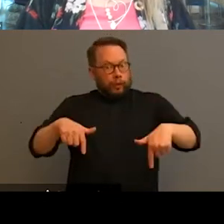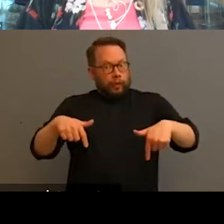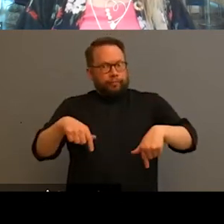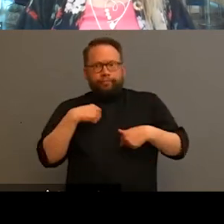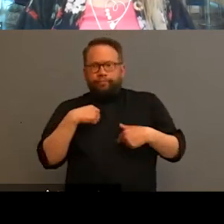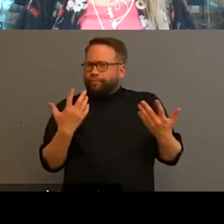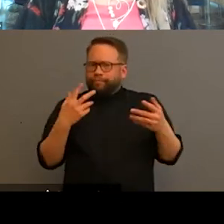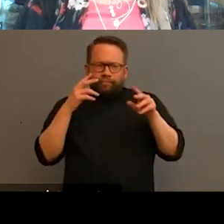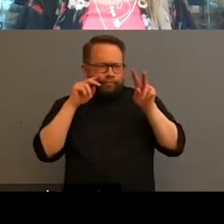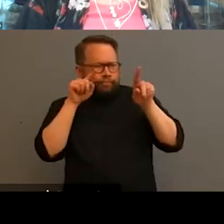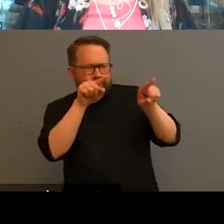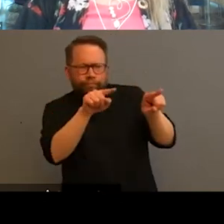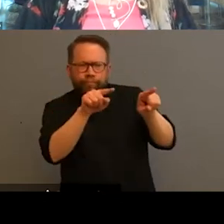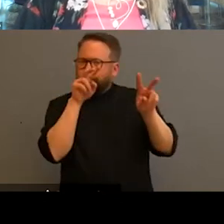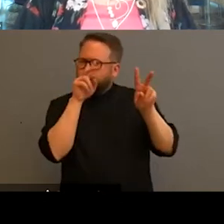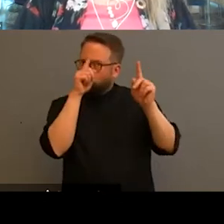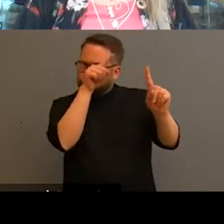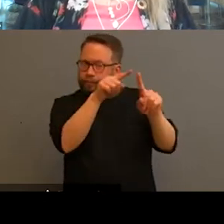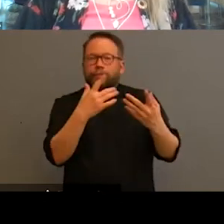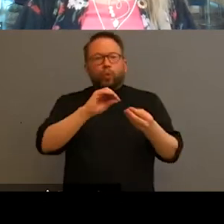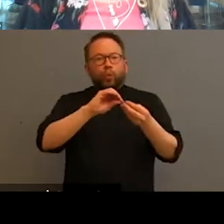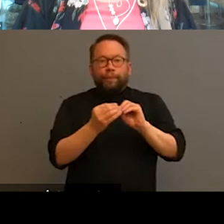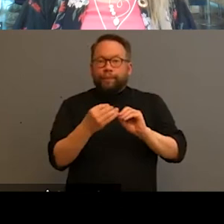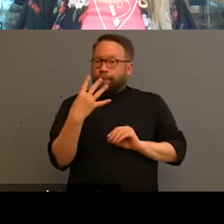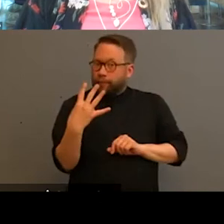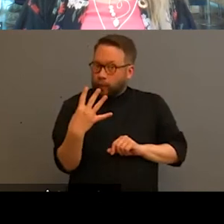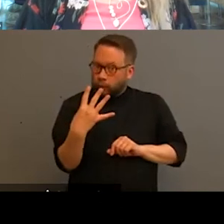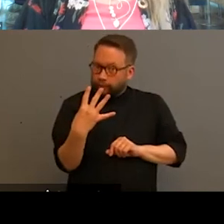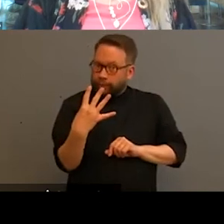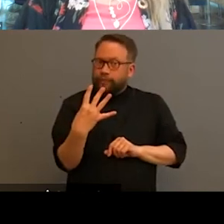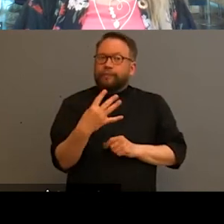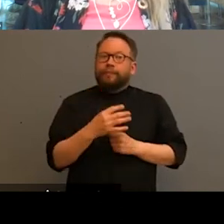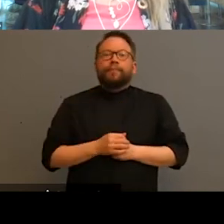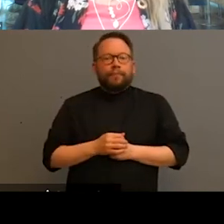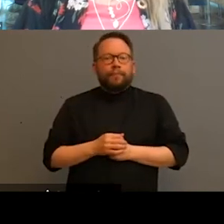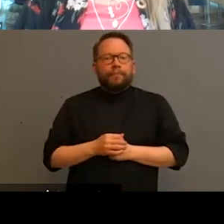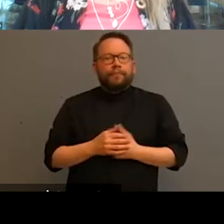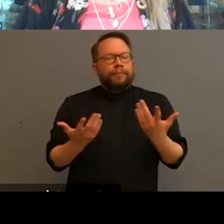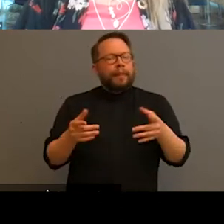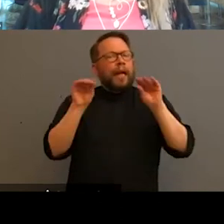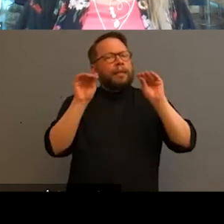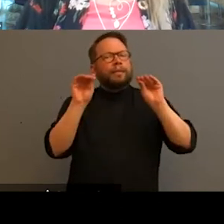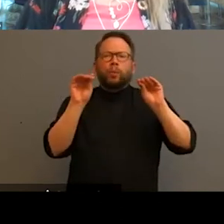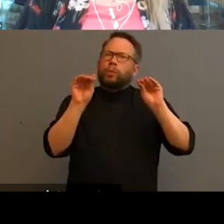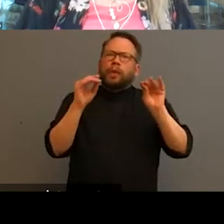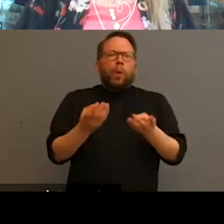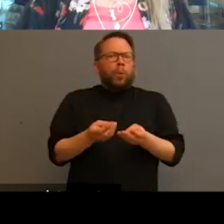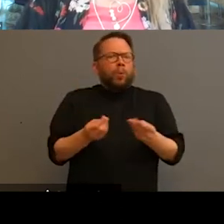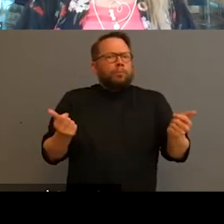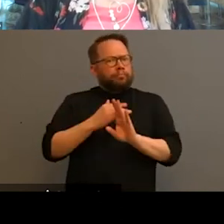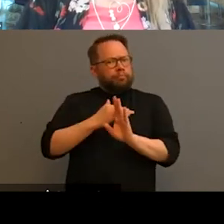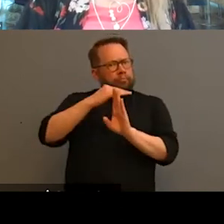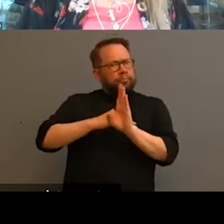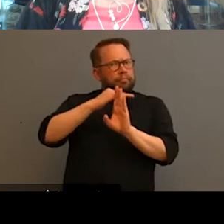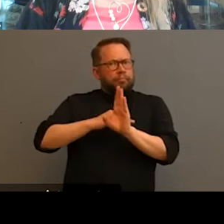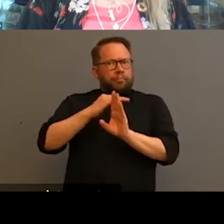4, quality education. Here we are going to see the educational film linked